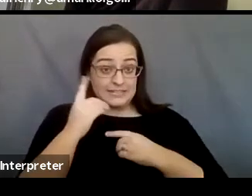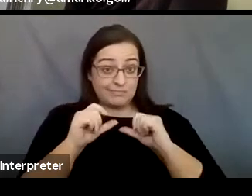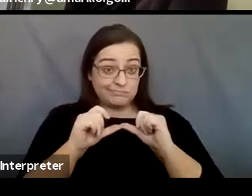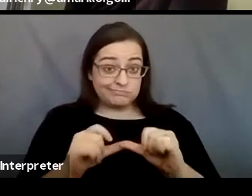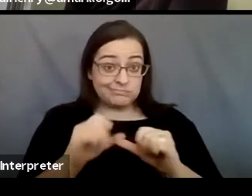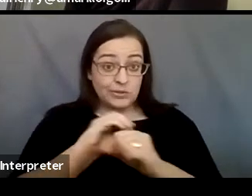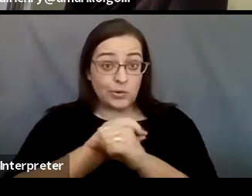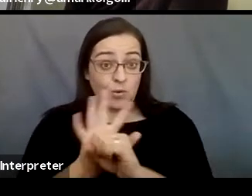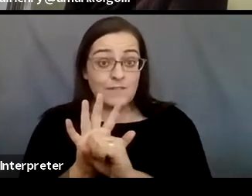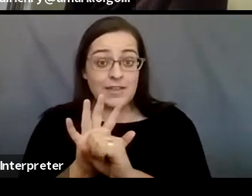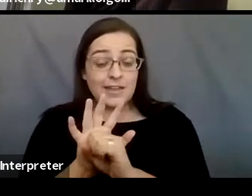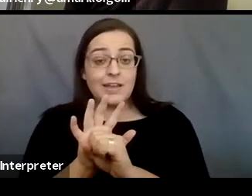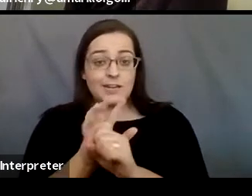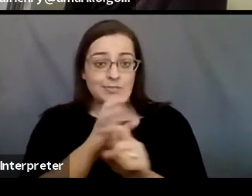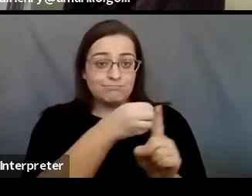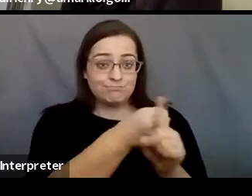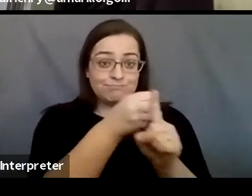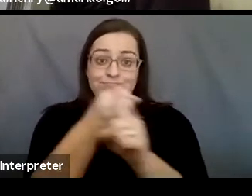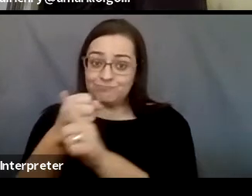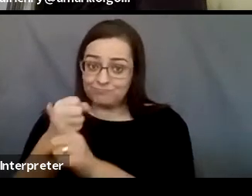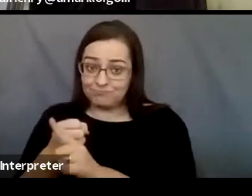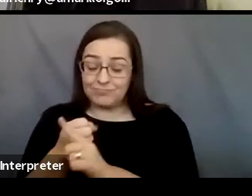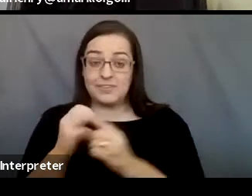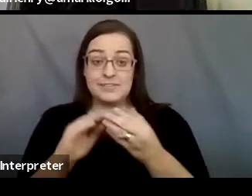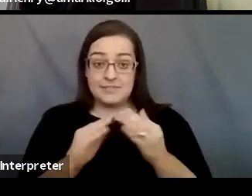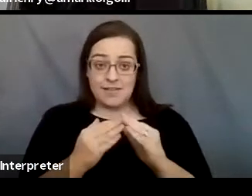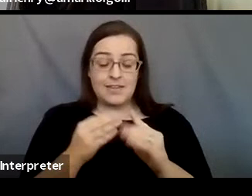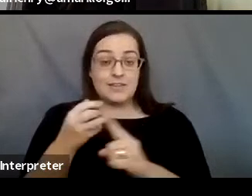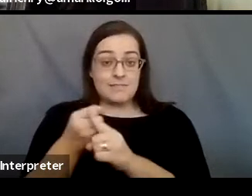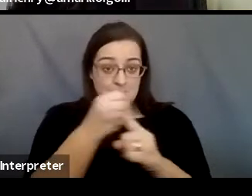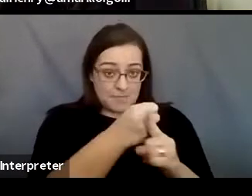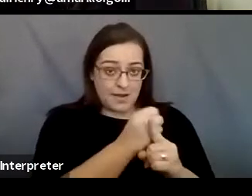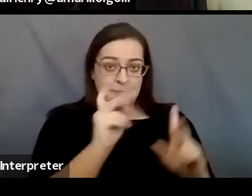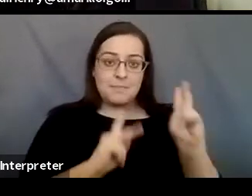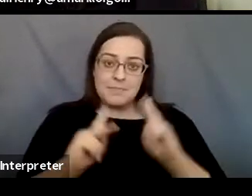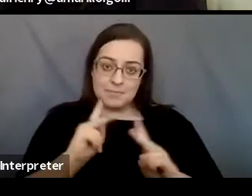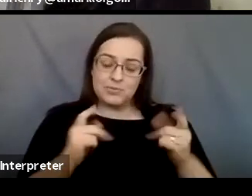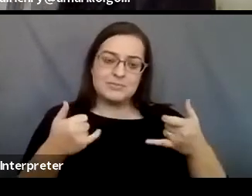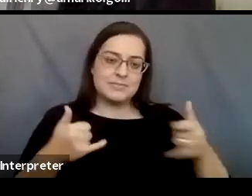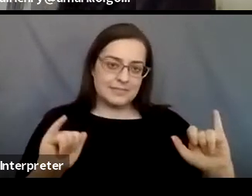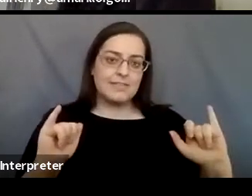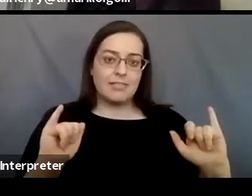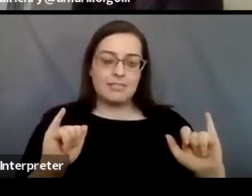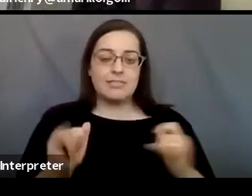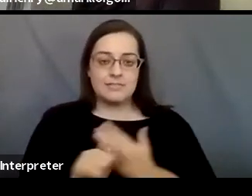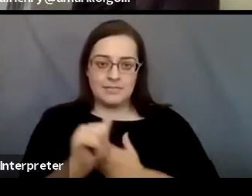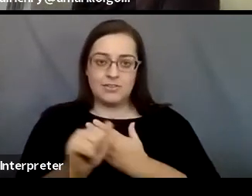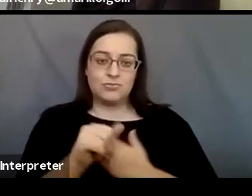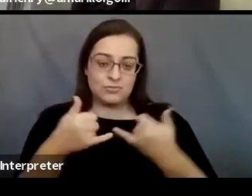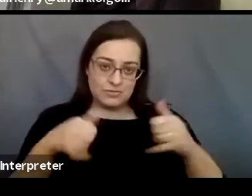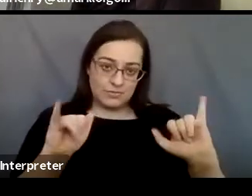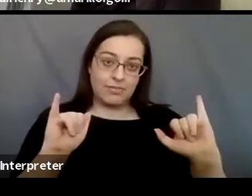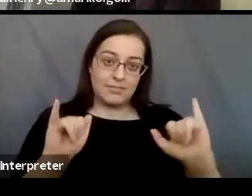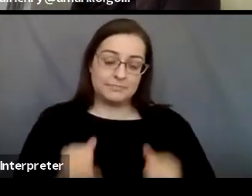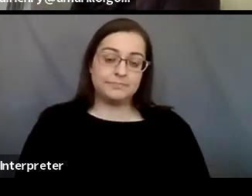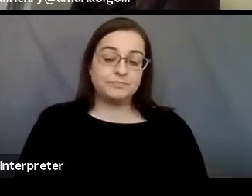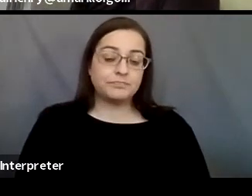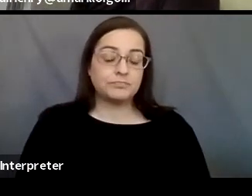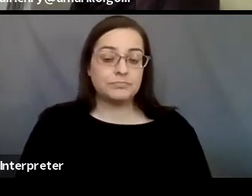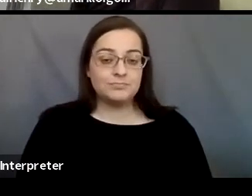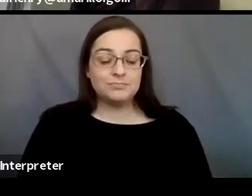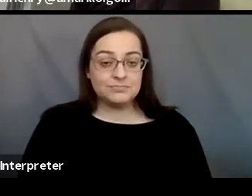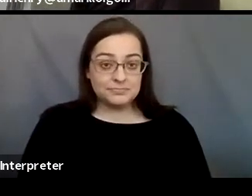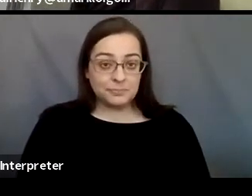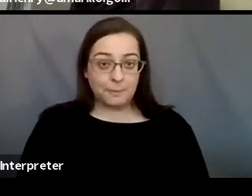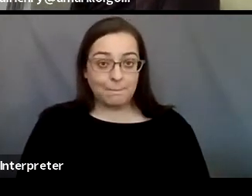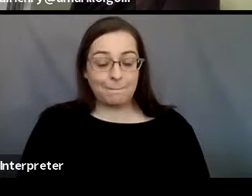and have a major impact on our city and our citizens certainly still exists. When you talk about